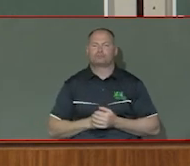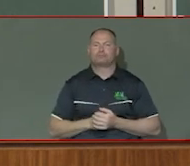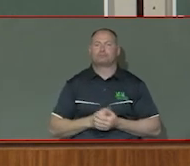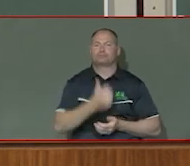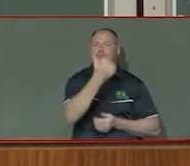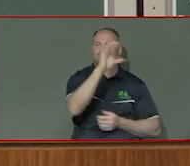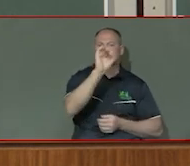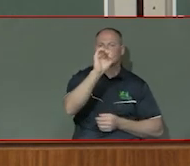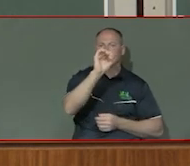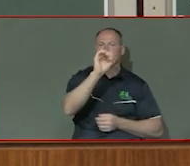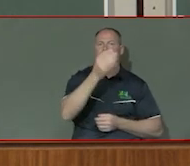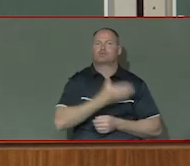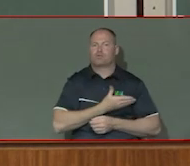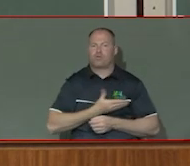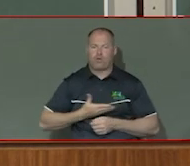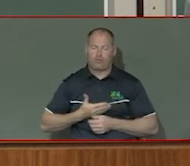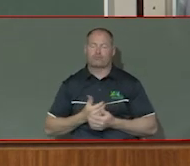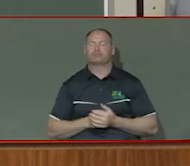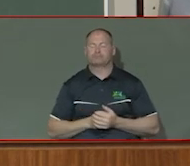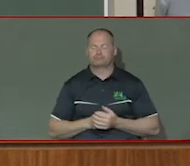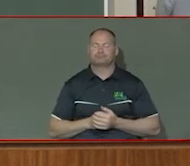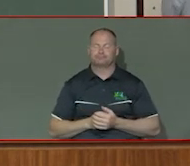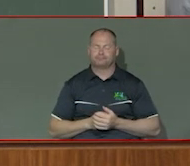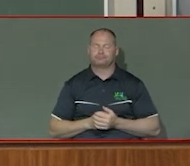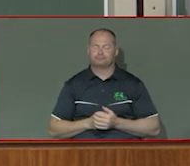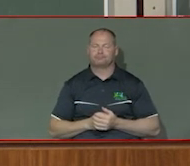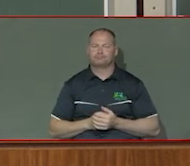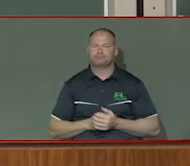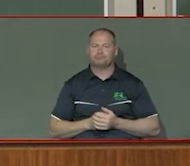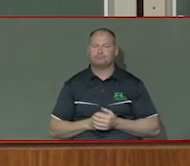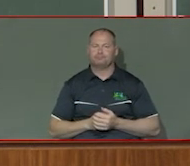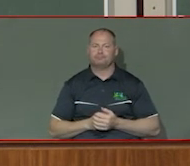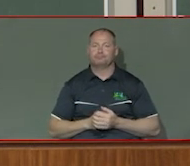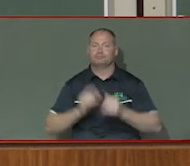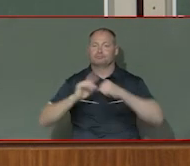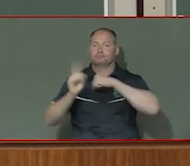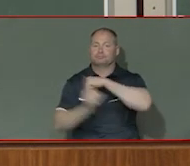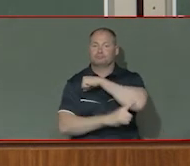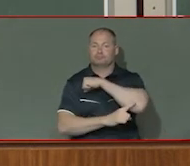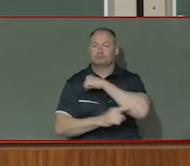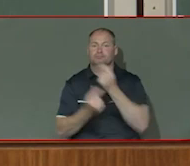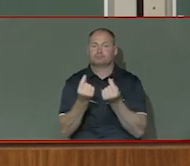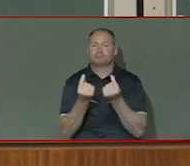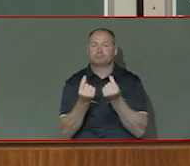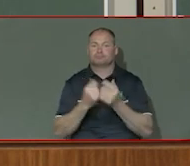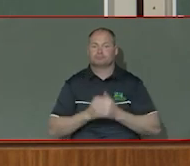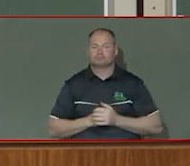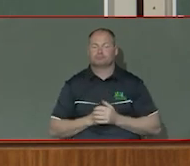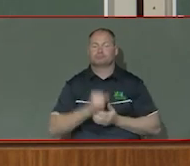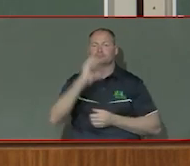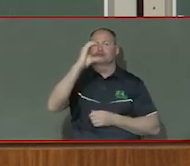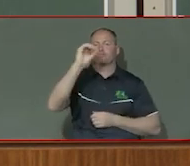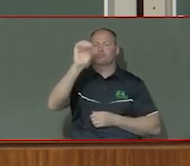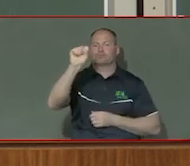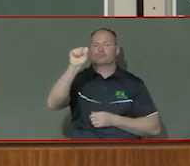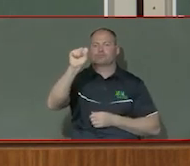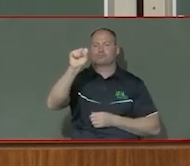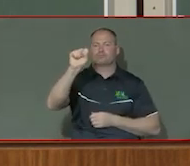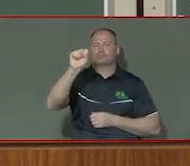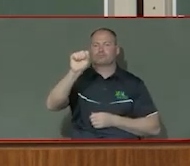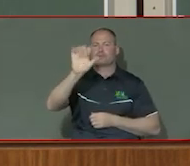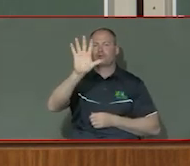is also equal to a half, correct? Let's do the last one. The cos of